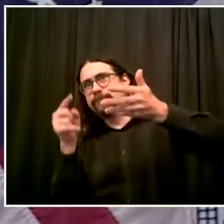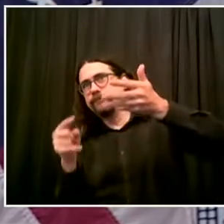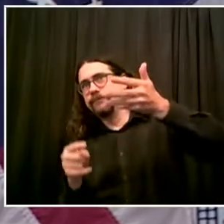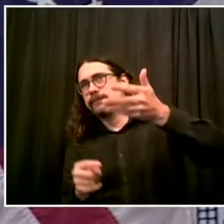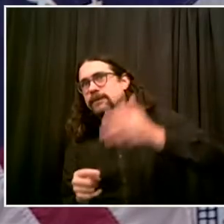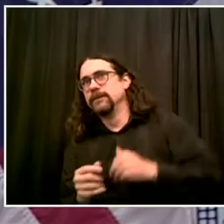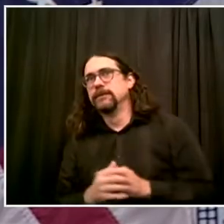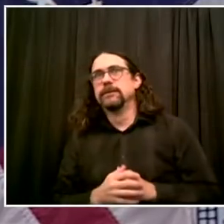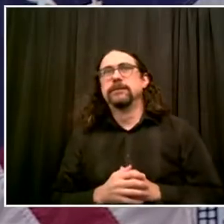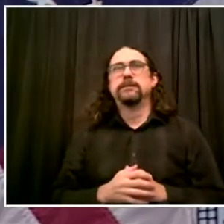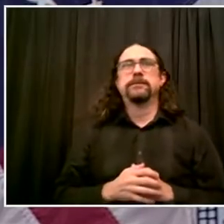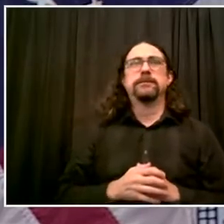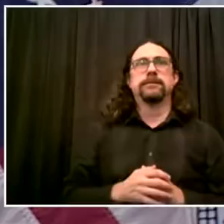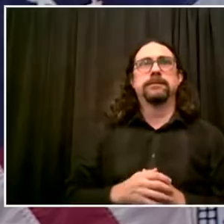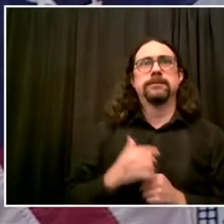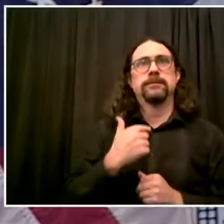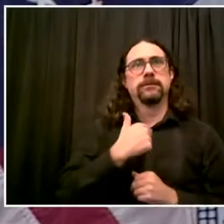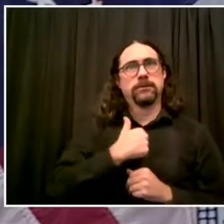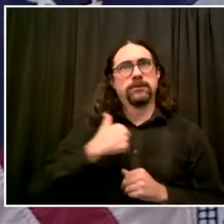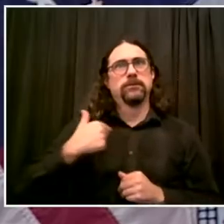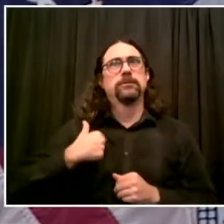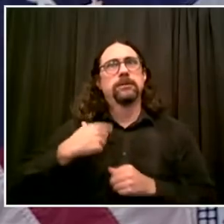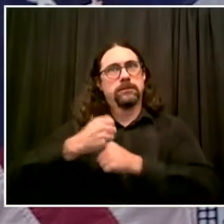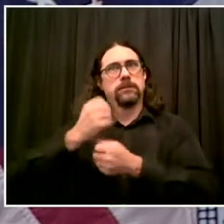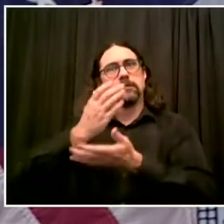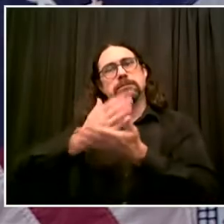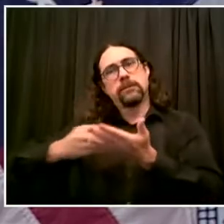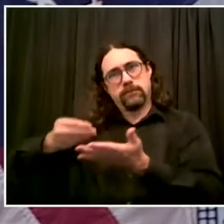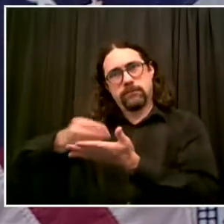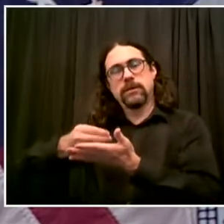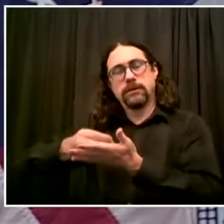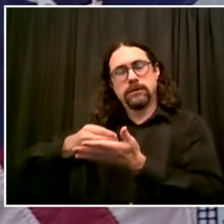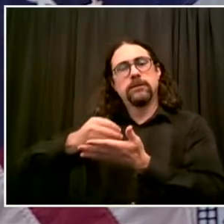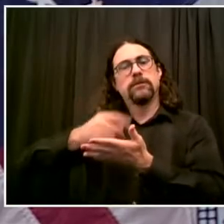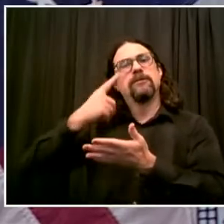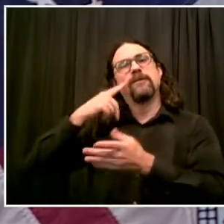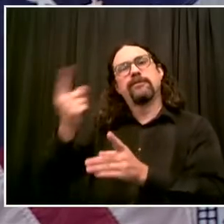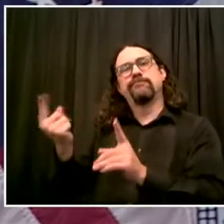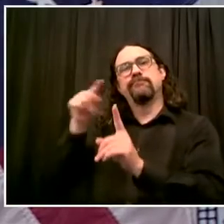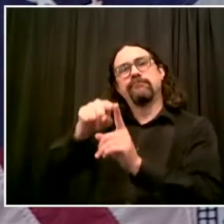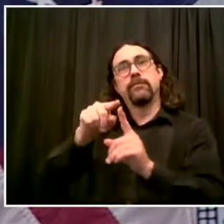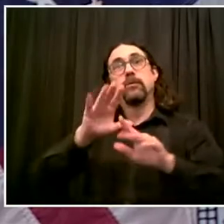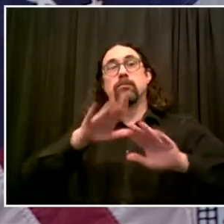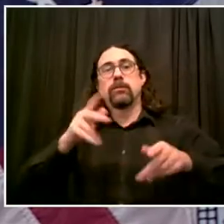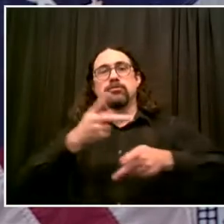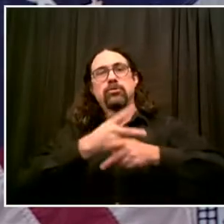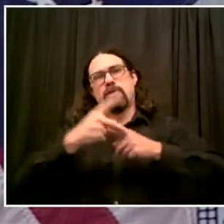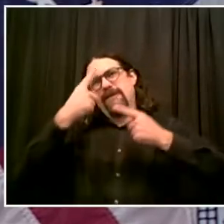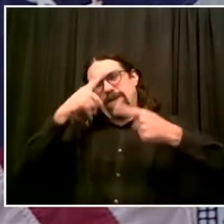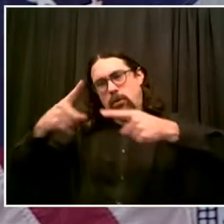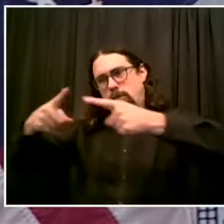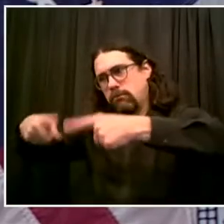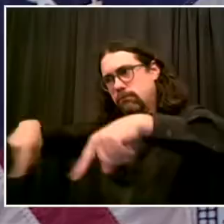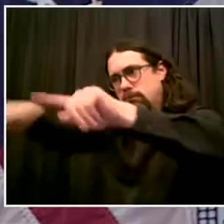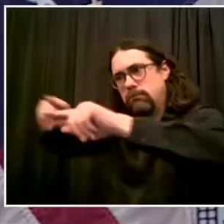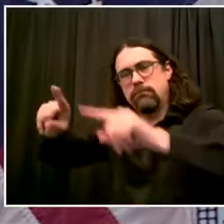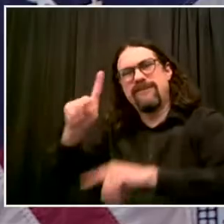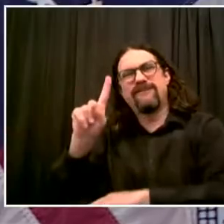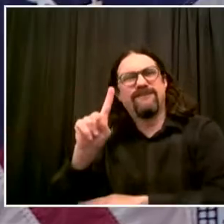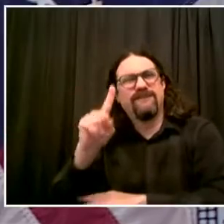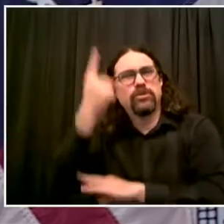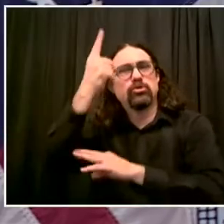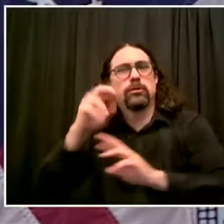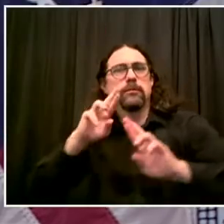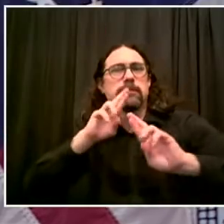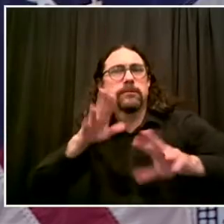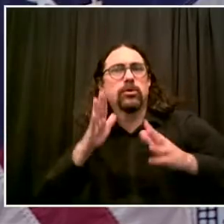commissioner in a moment, but you're talking overwhelmingly, of course, indoor activity, indoor space, and limited space. And it's been really tough to